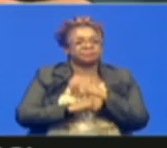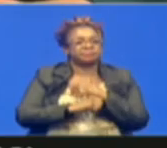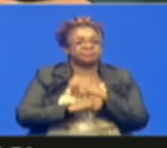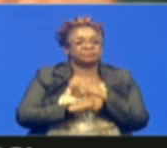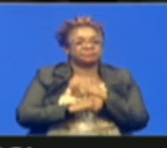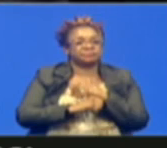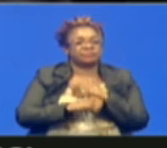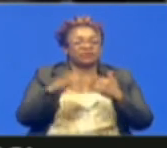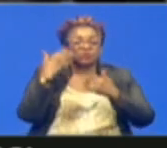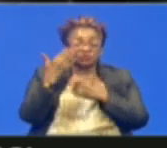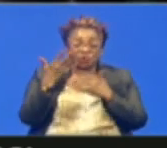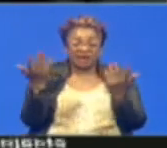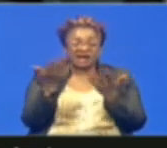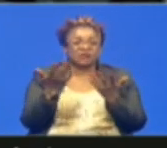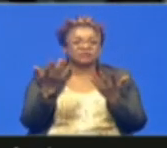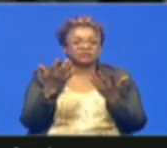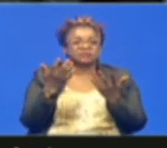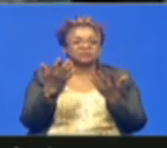Did you see how she tasted that tea? She was like,